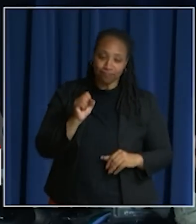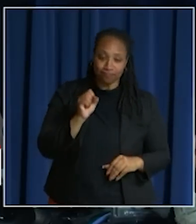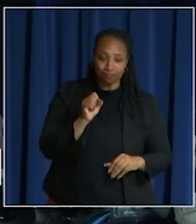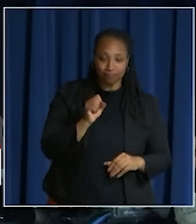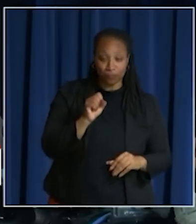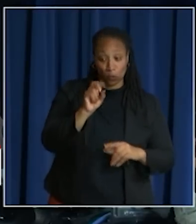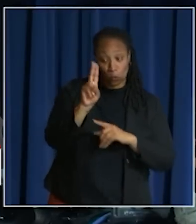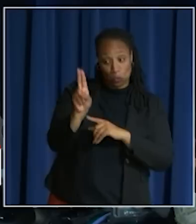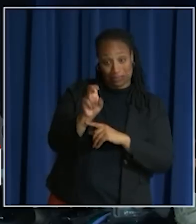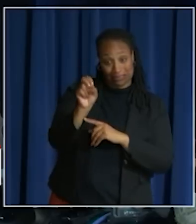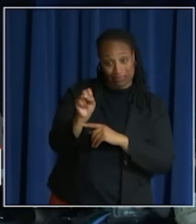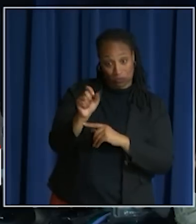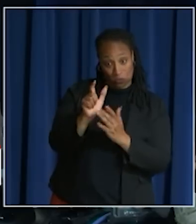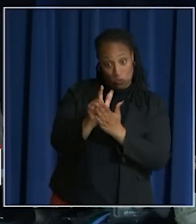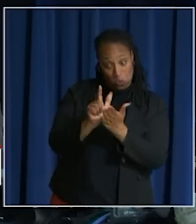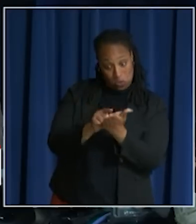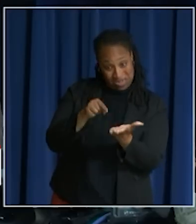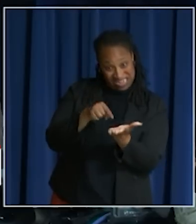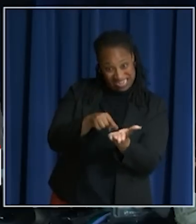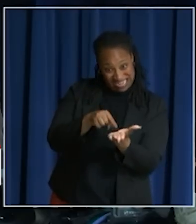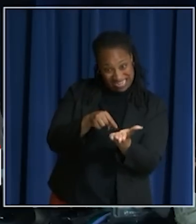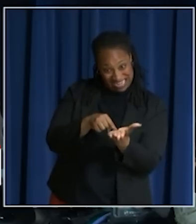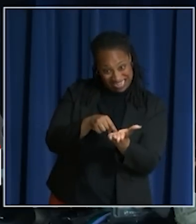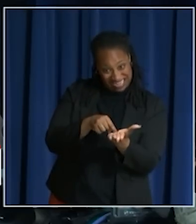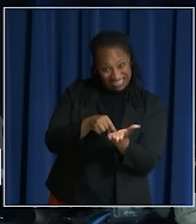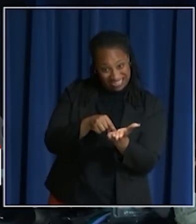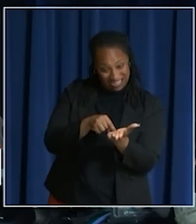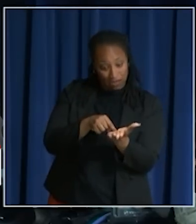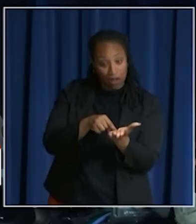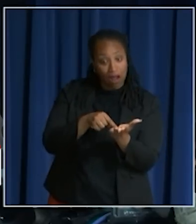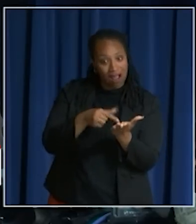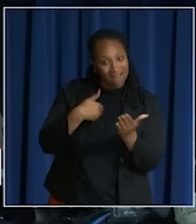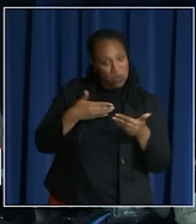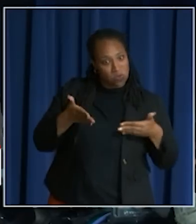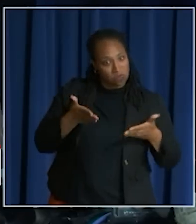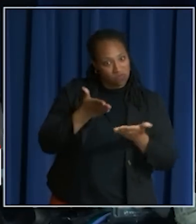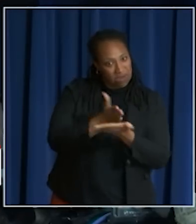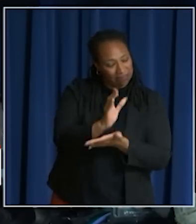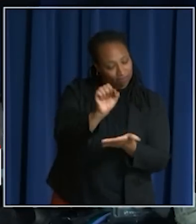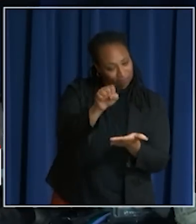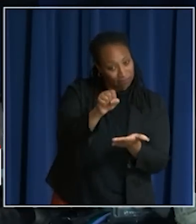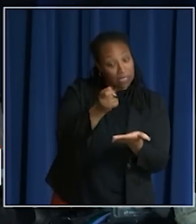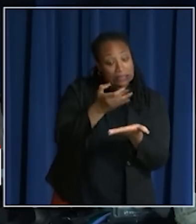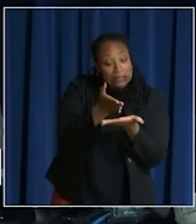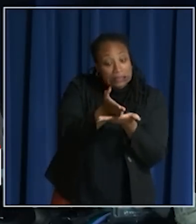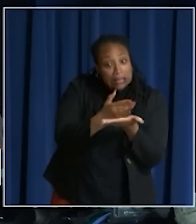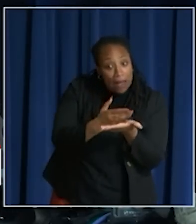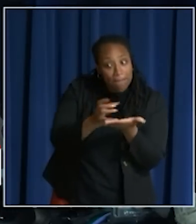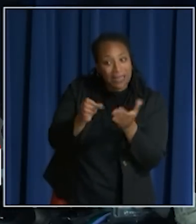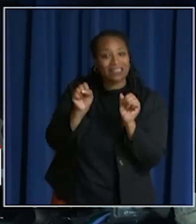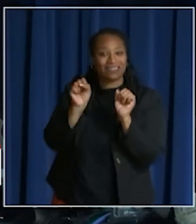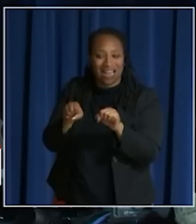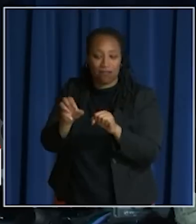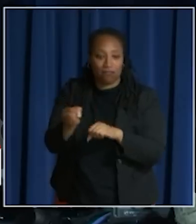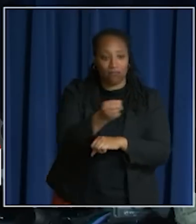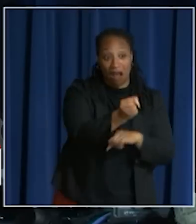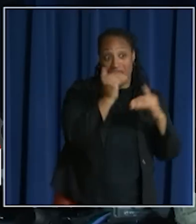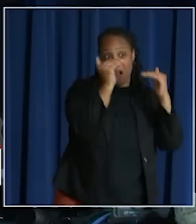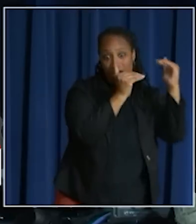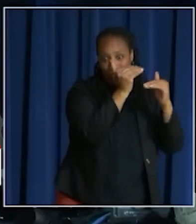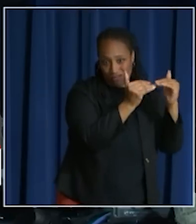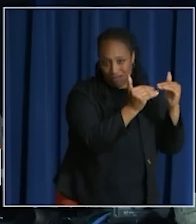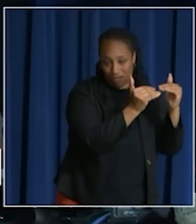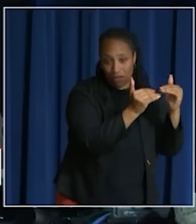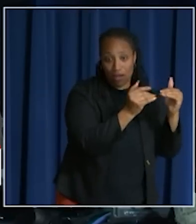she's interested in expanding that and possibly lowering the age. What I committed to her to do is look at all